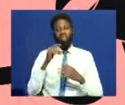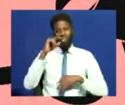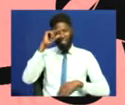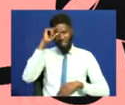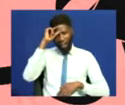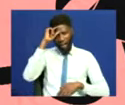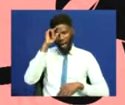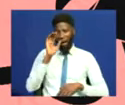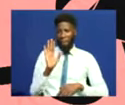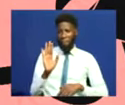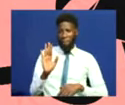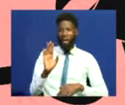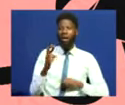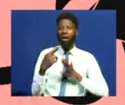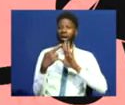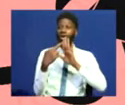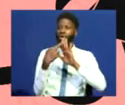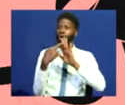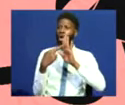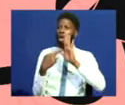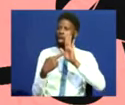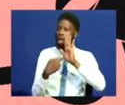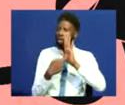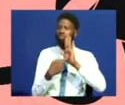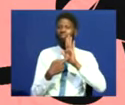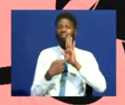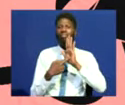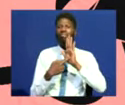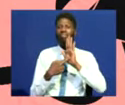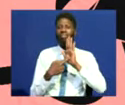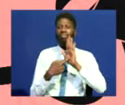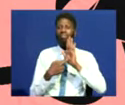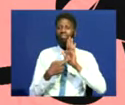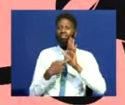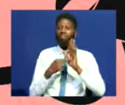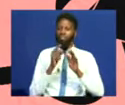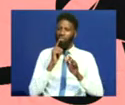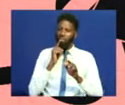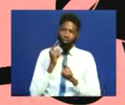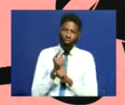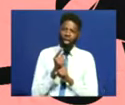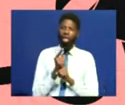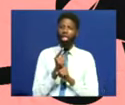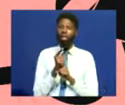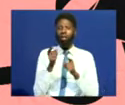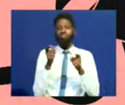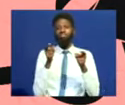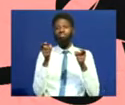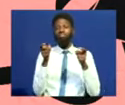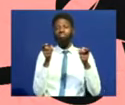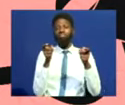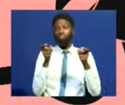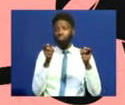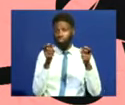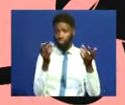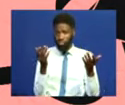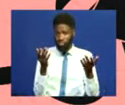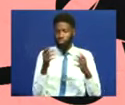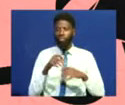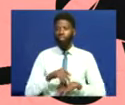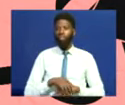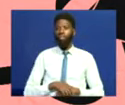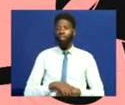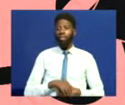have issued of late so that they can ensure that these cases at least are nabbed in the back is withholding of identification documents